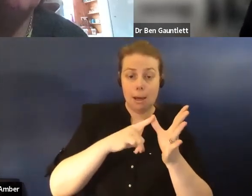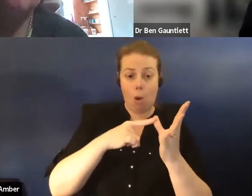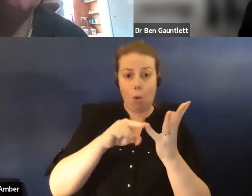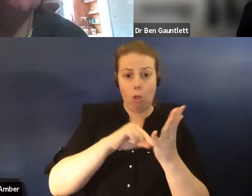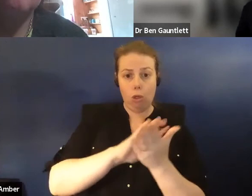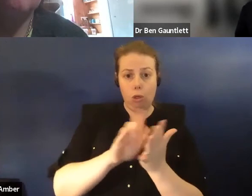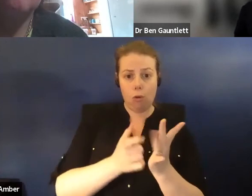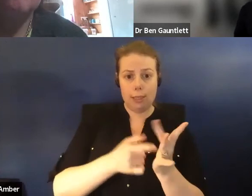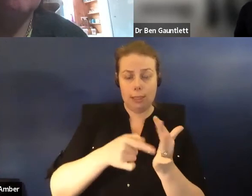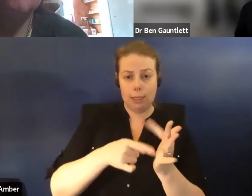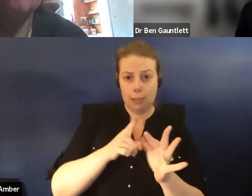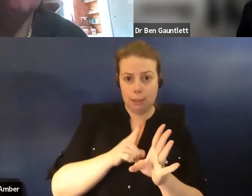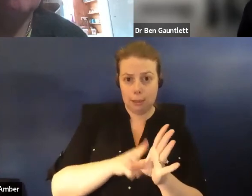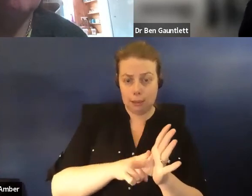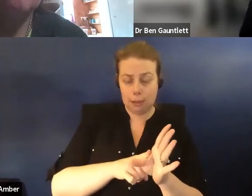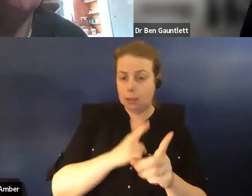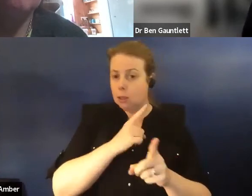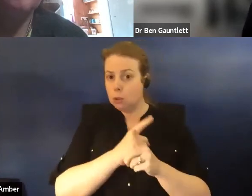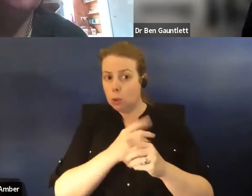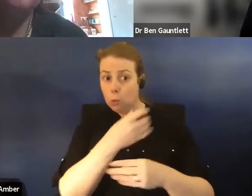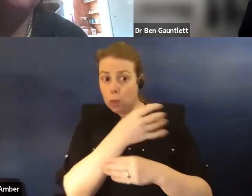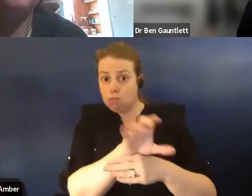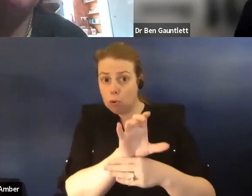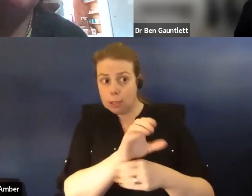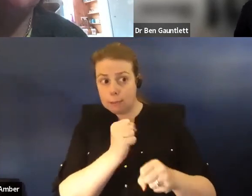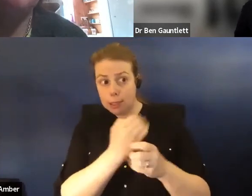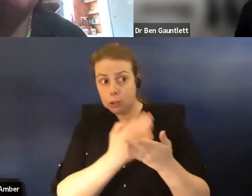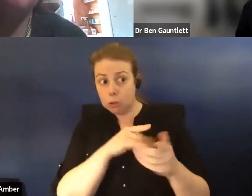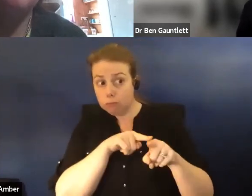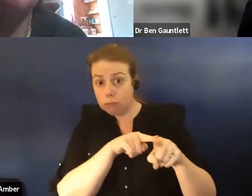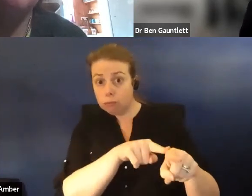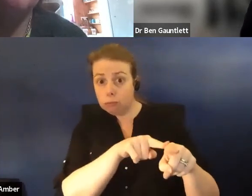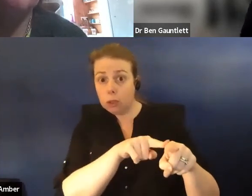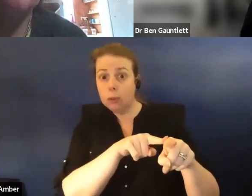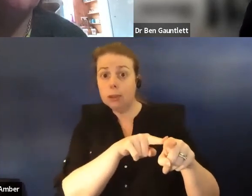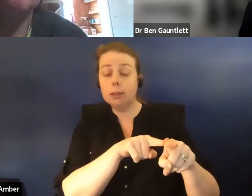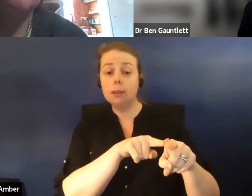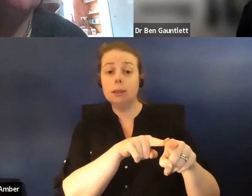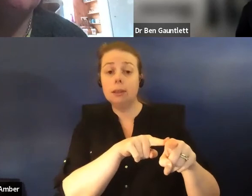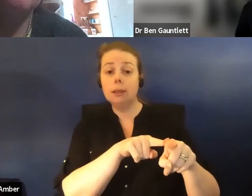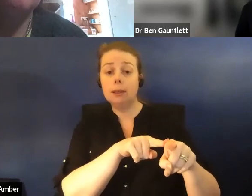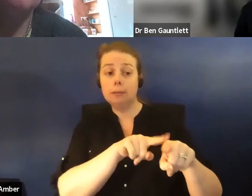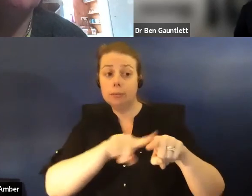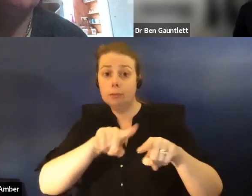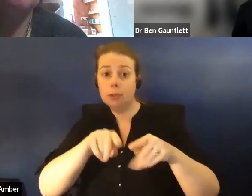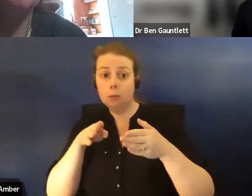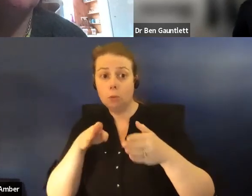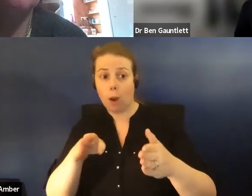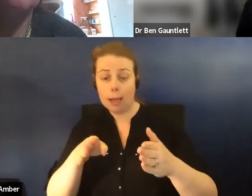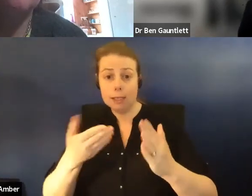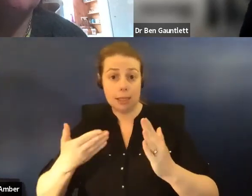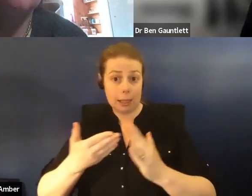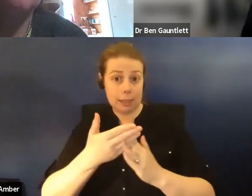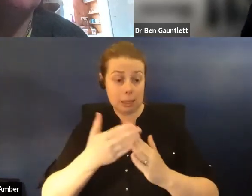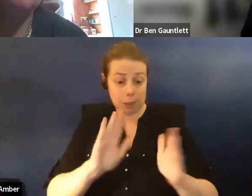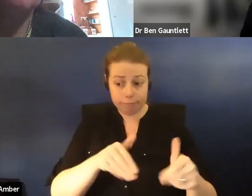with broadcasters and introducing monitoring and compliance measures to support them to comply with accessible services requirements,